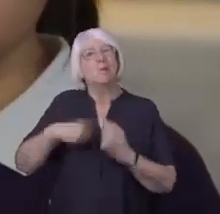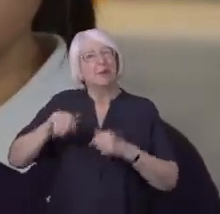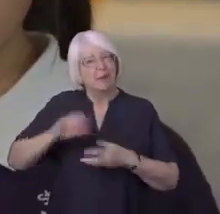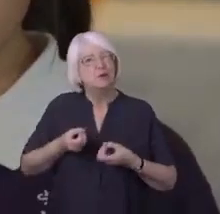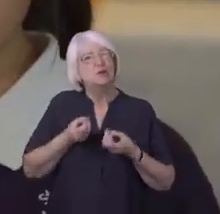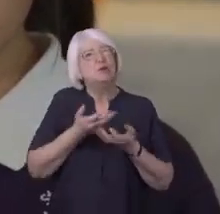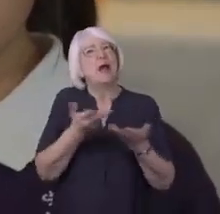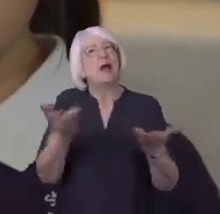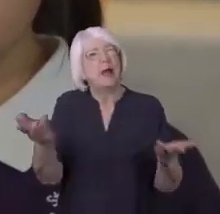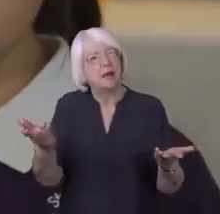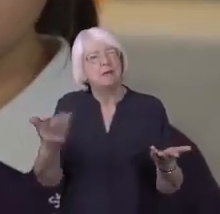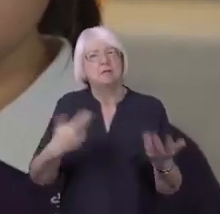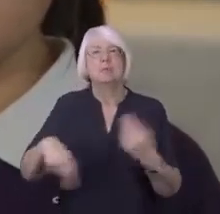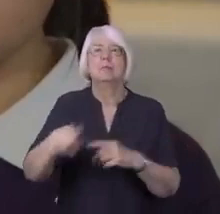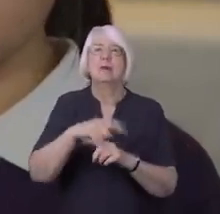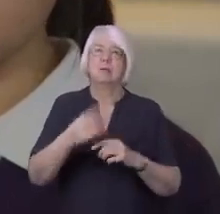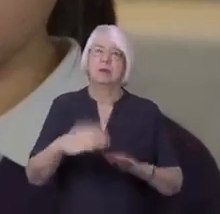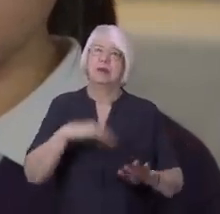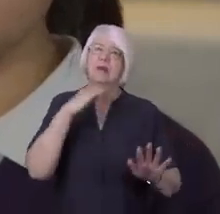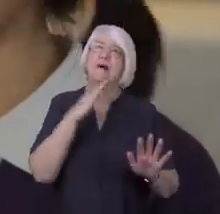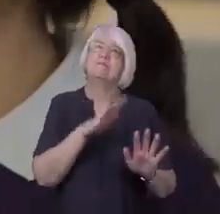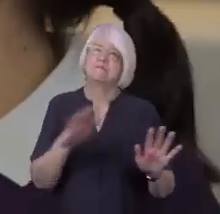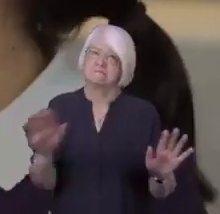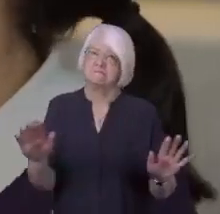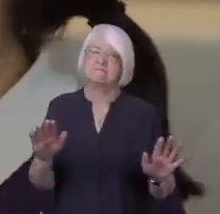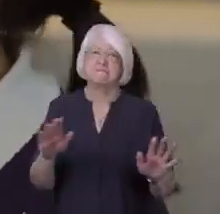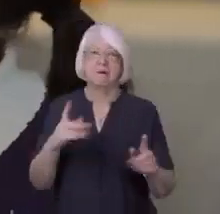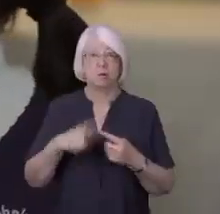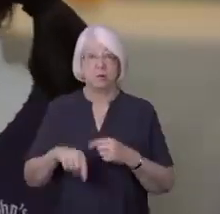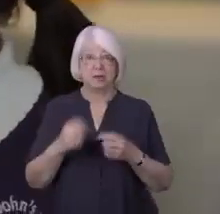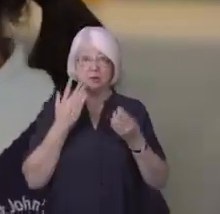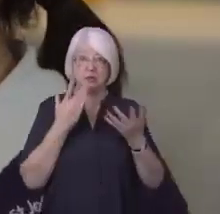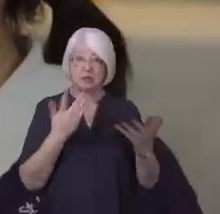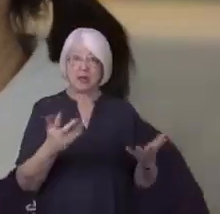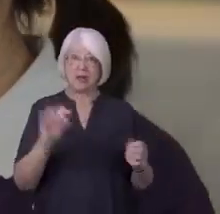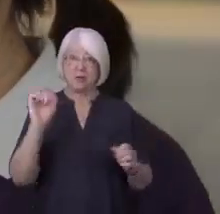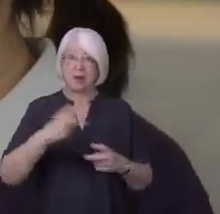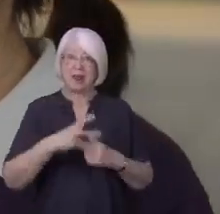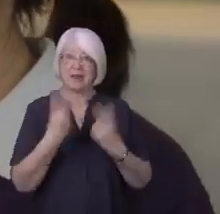enough. May we share your light in the darkness.